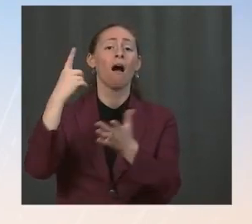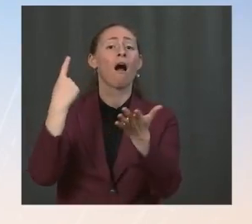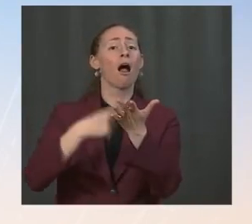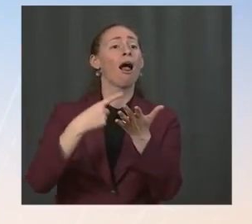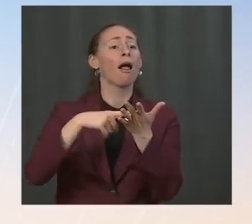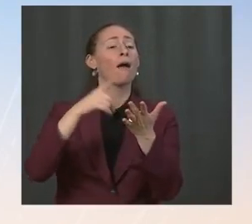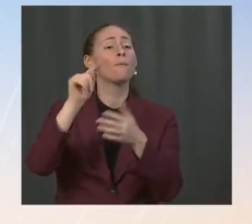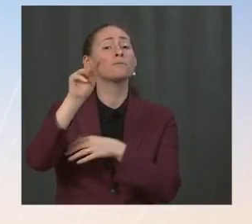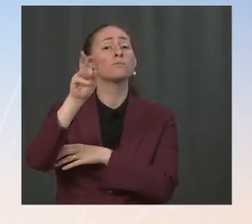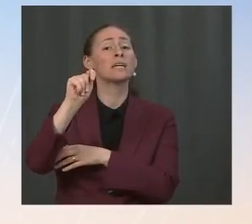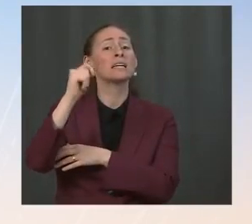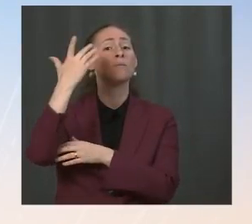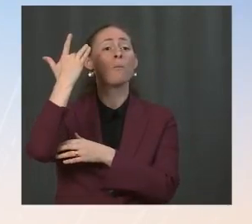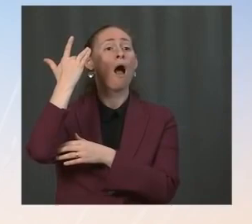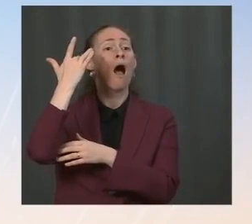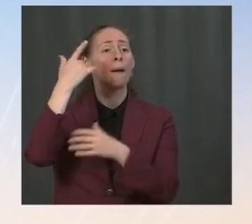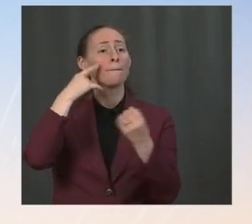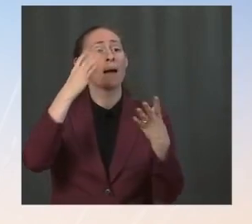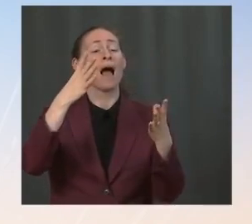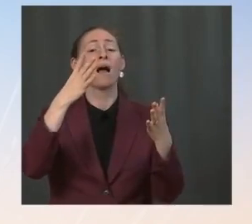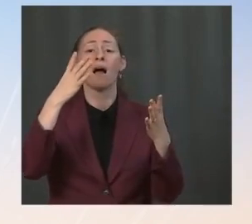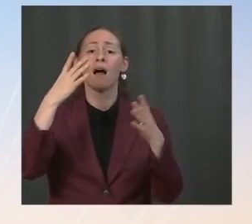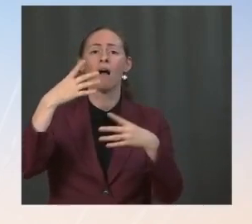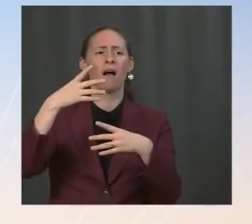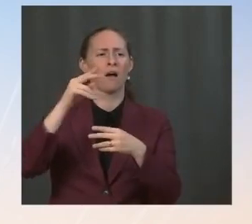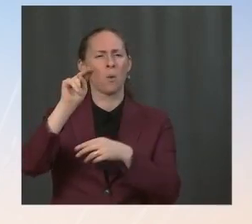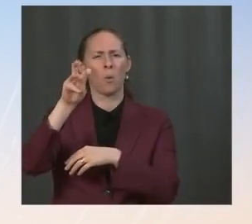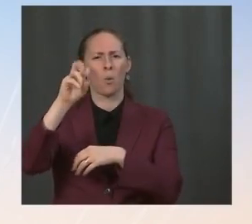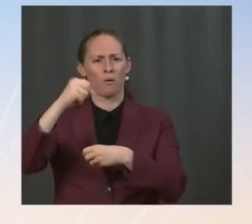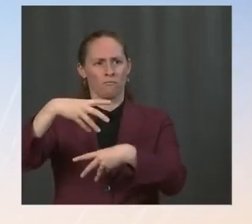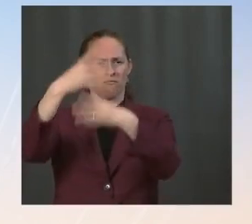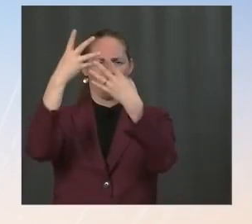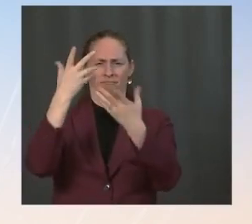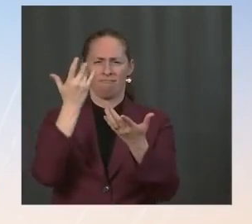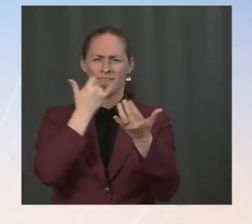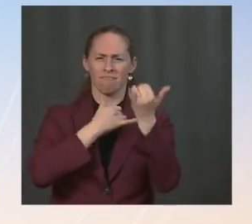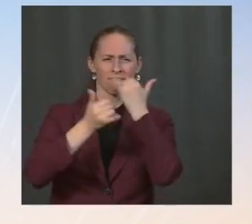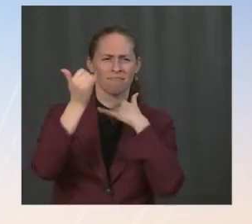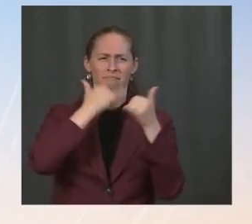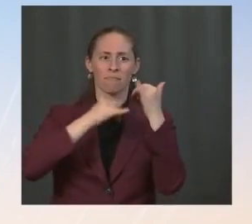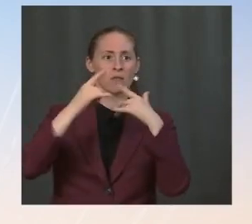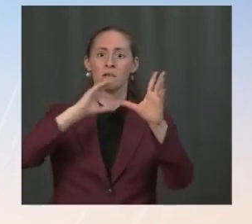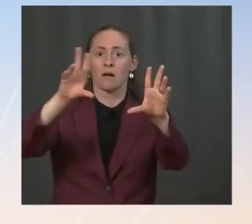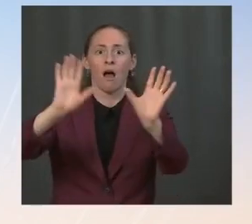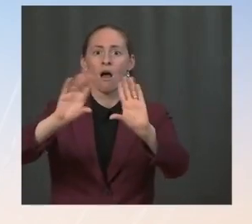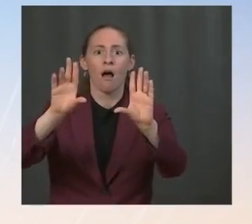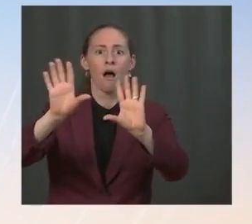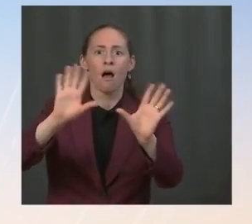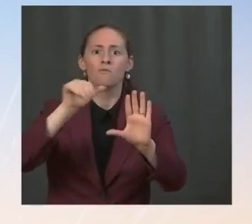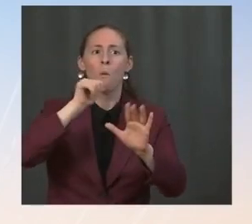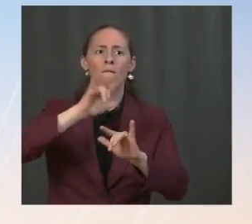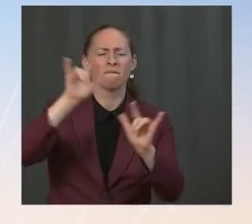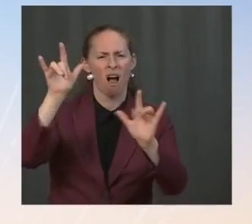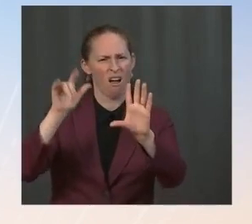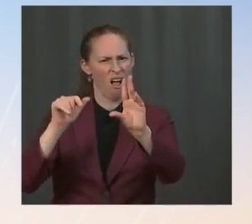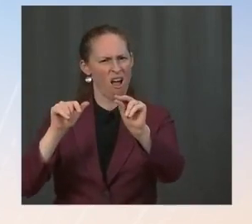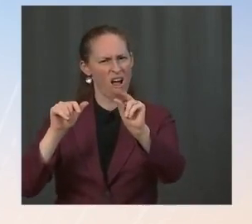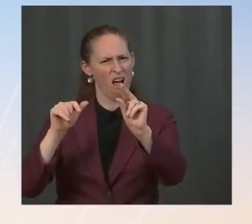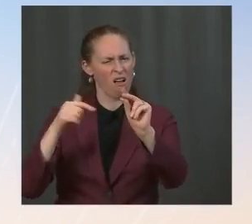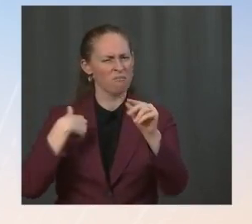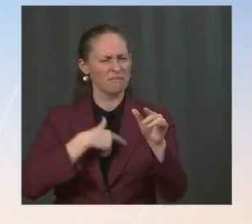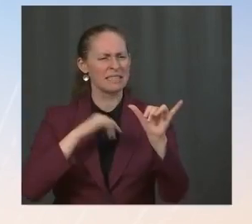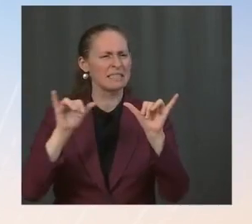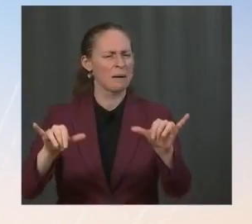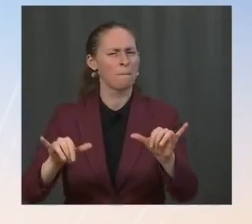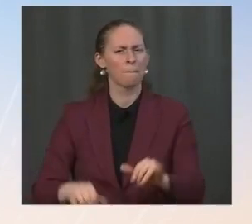was inaccurate, that we were ending evacuation flights tomorrow, and that is not accurate. And then just one more. The president promised earlier that they'll